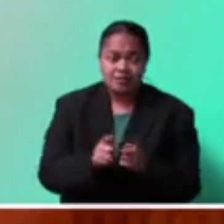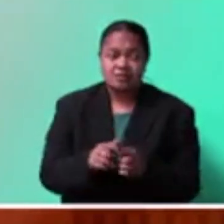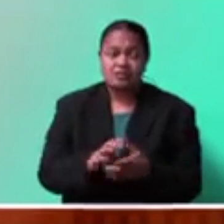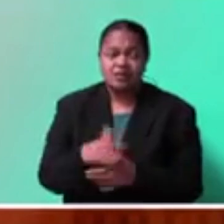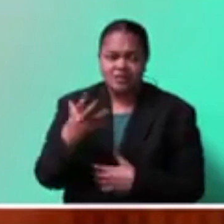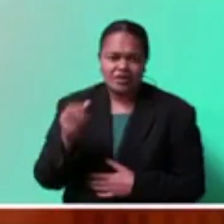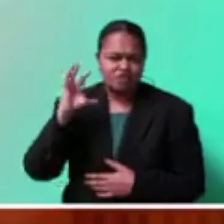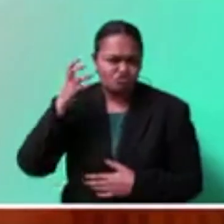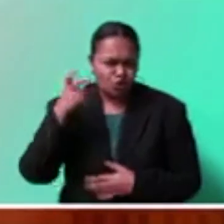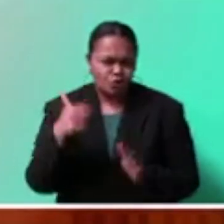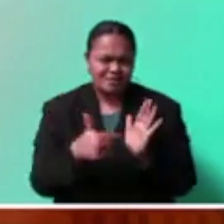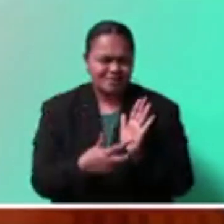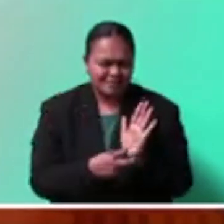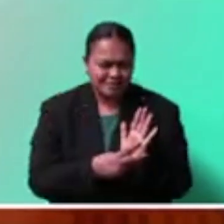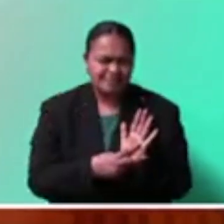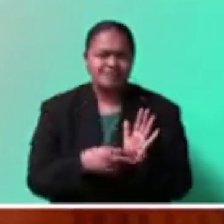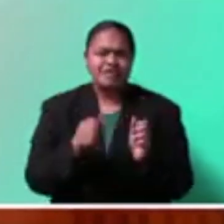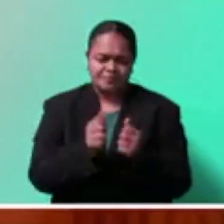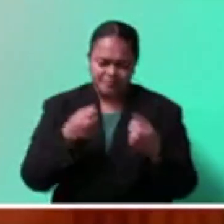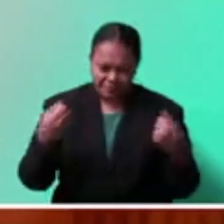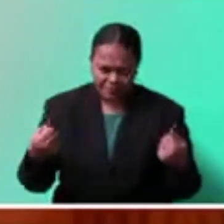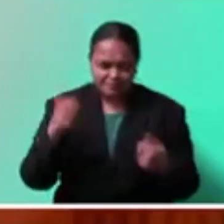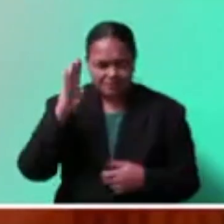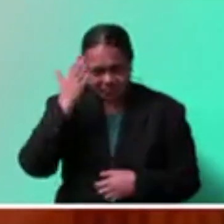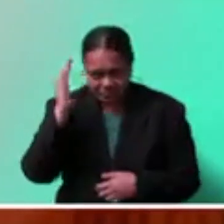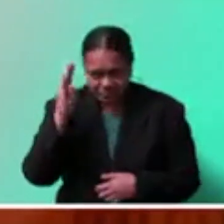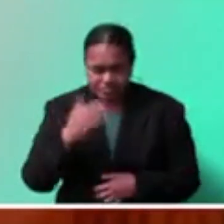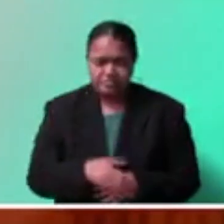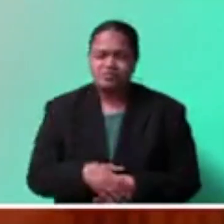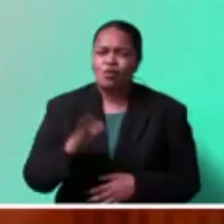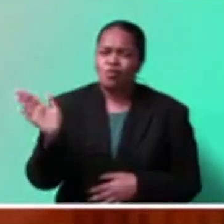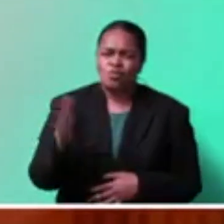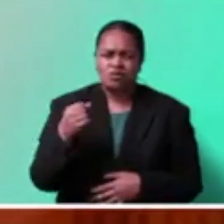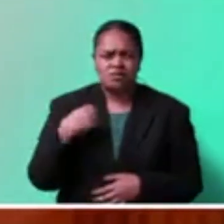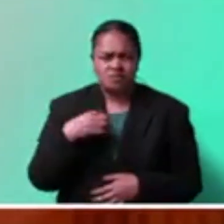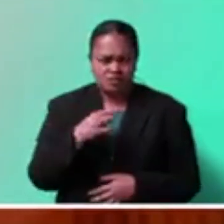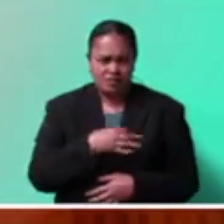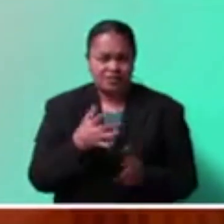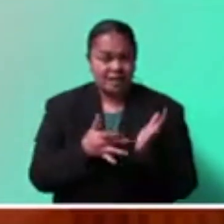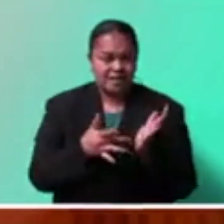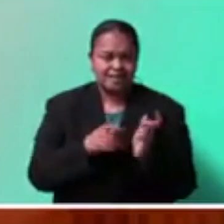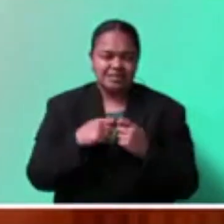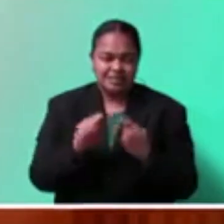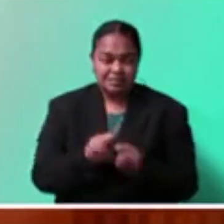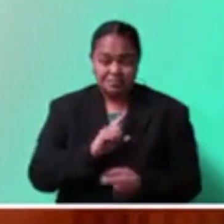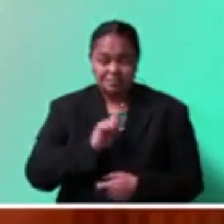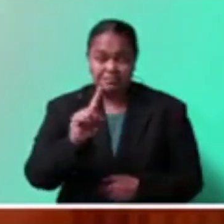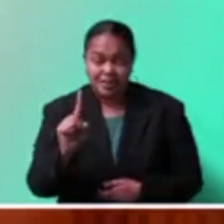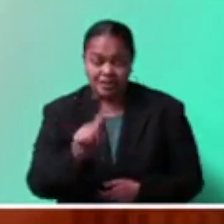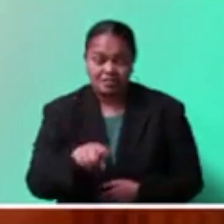and television, newspapers and social media, where our staff or our technical team do attend